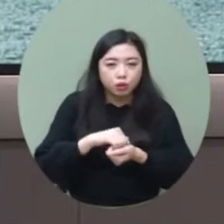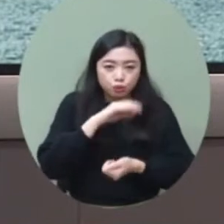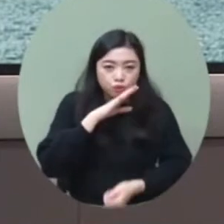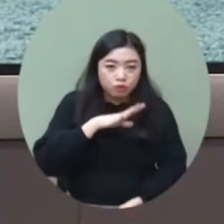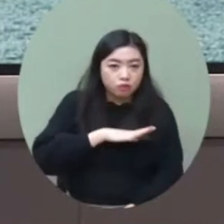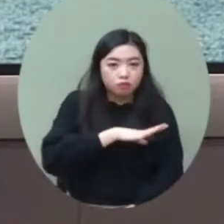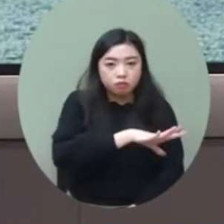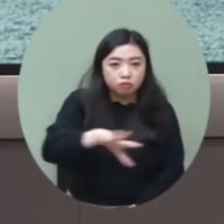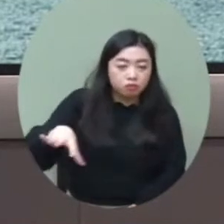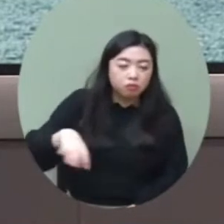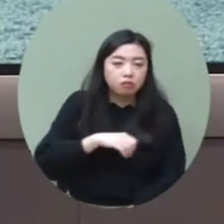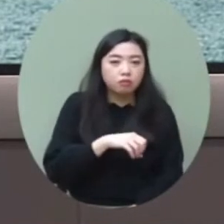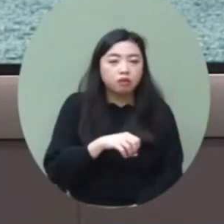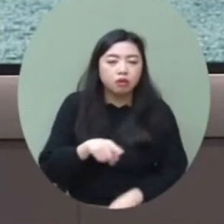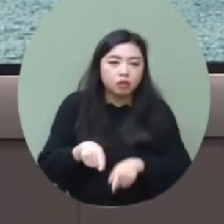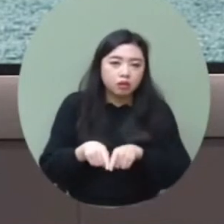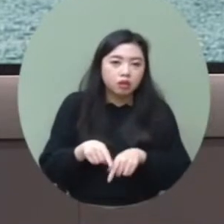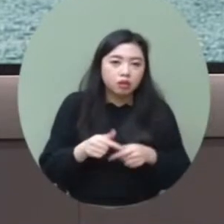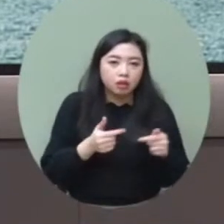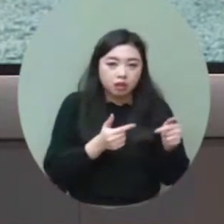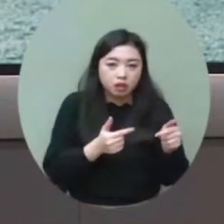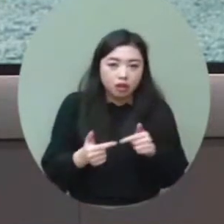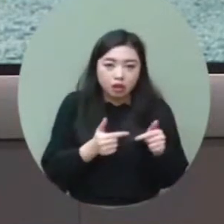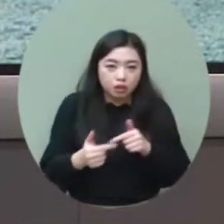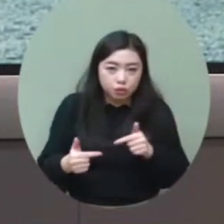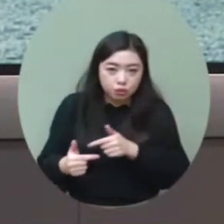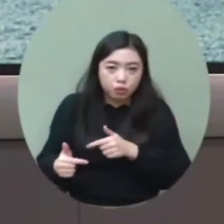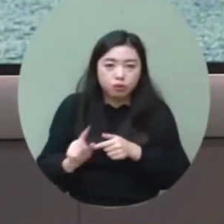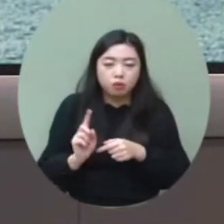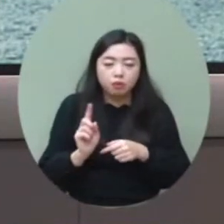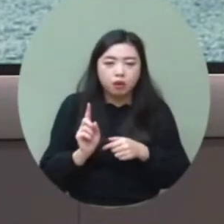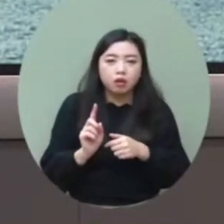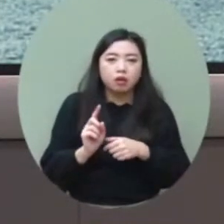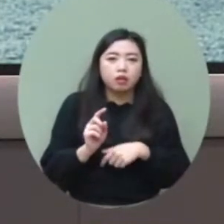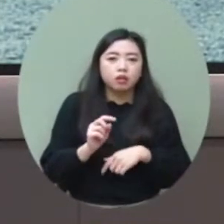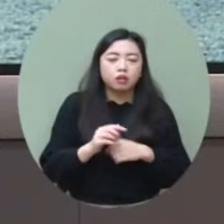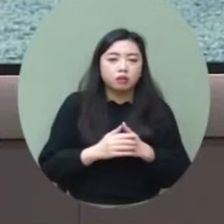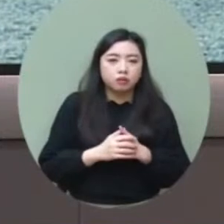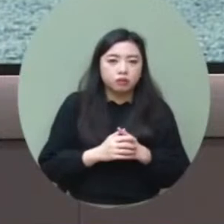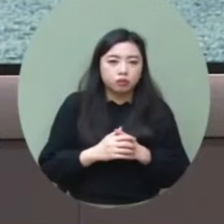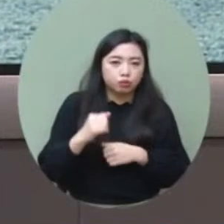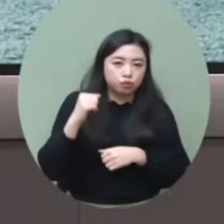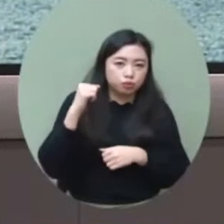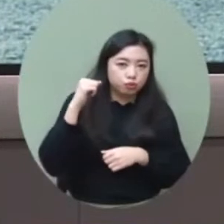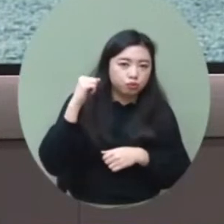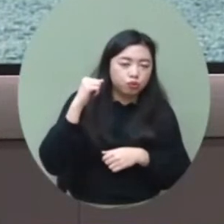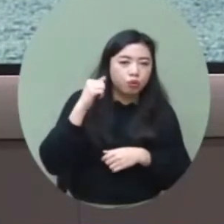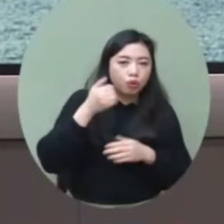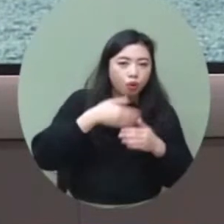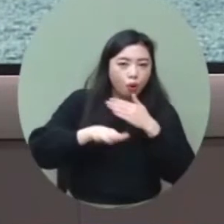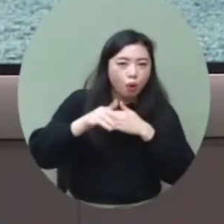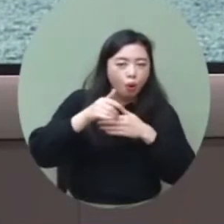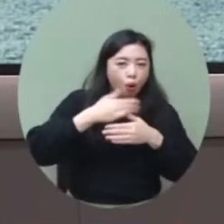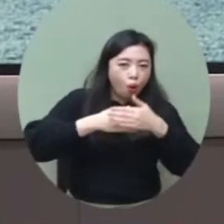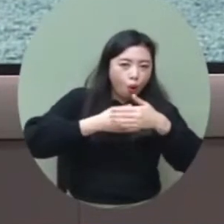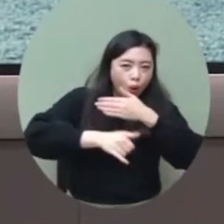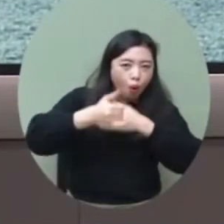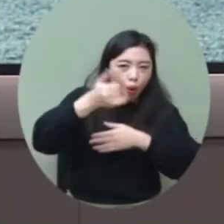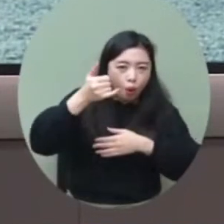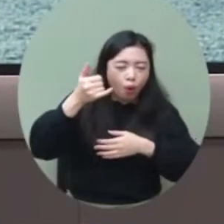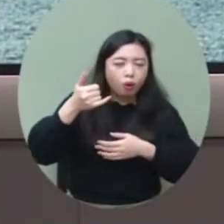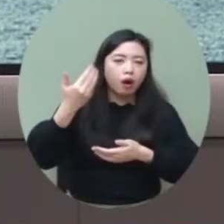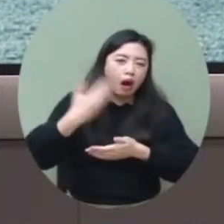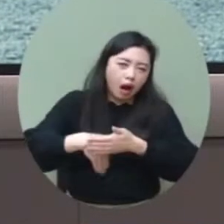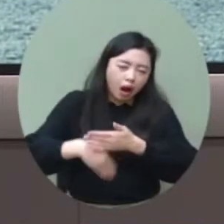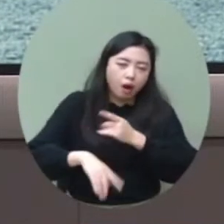effective, but nonetheless, these measures would require cooperation from the public. So we